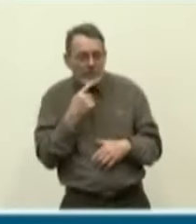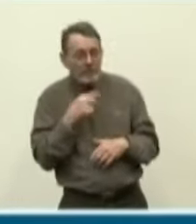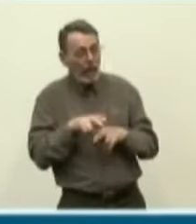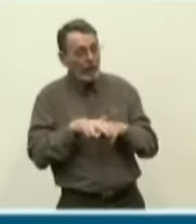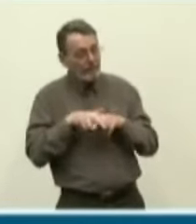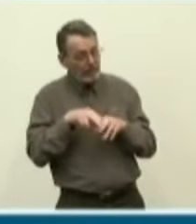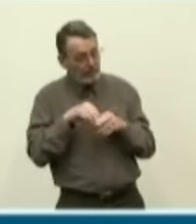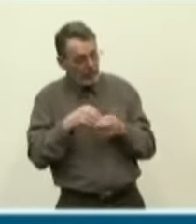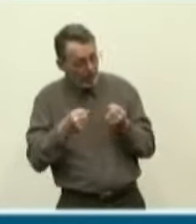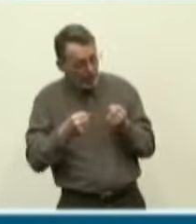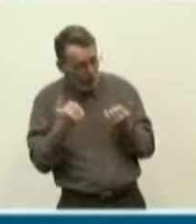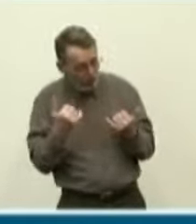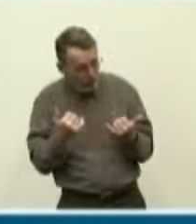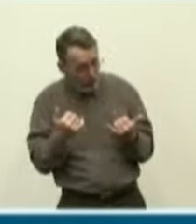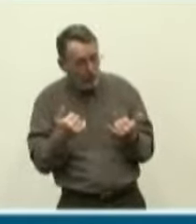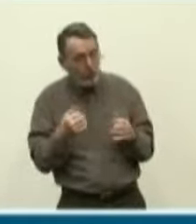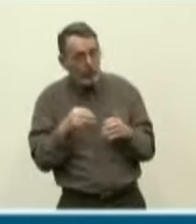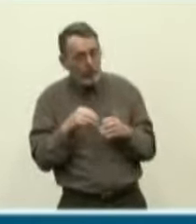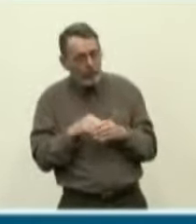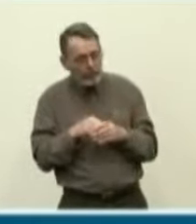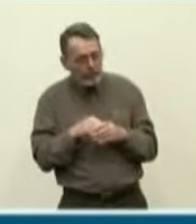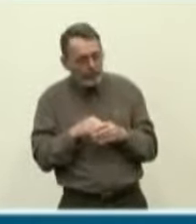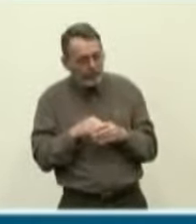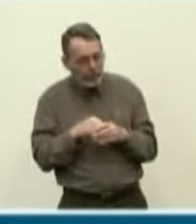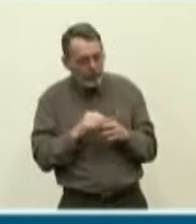my car in